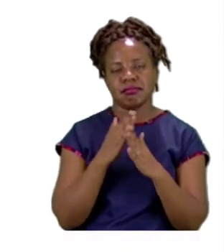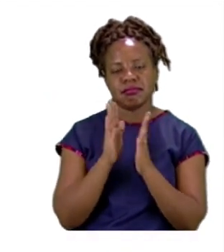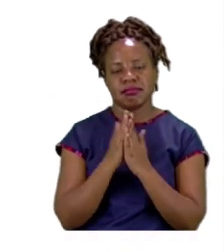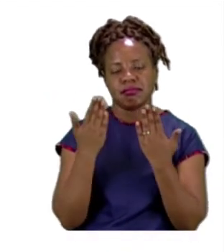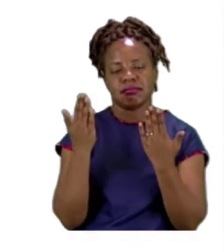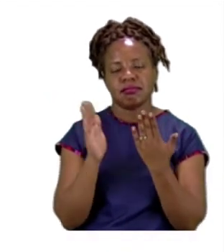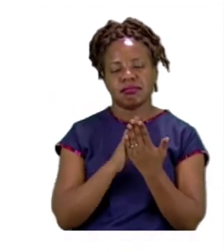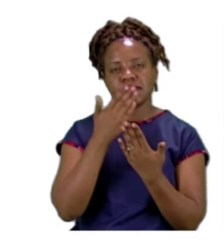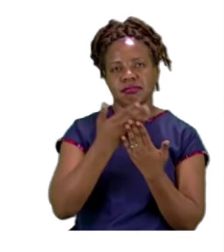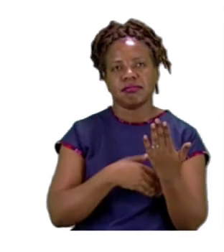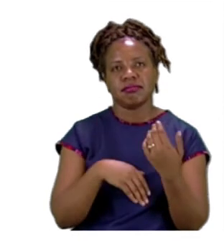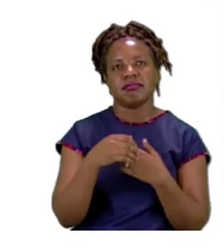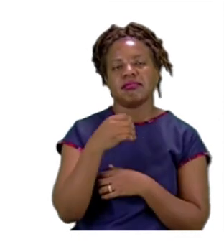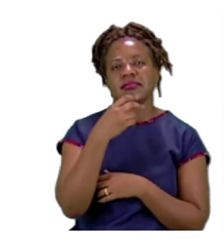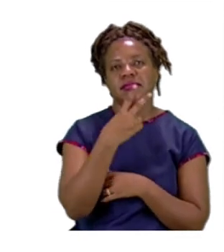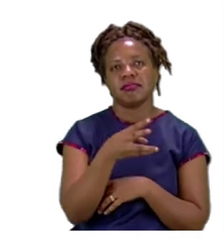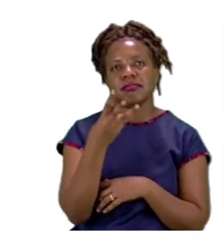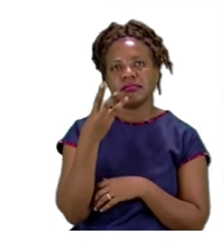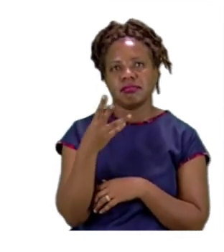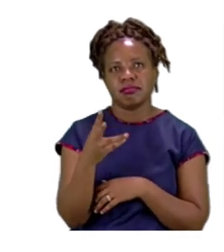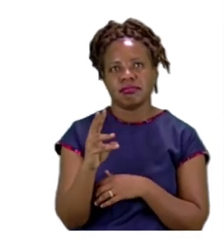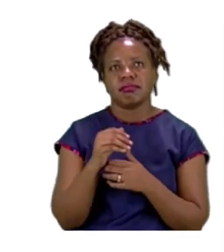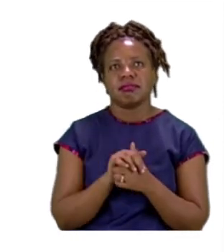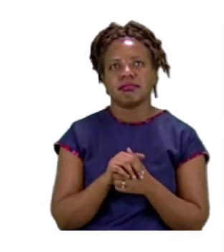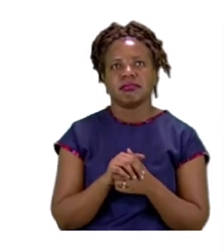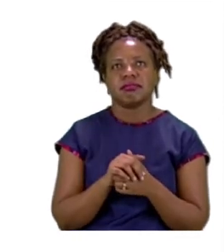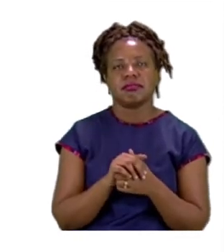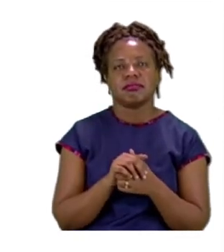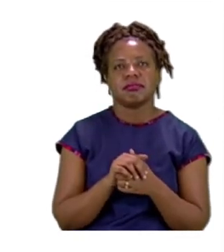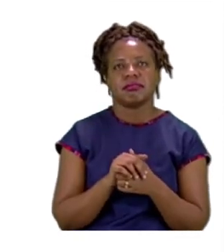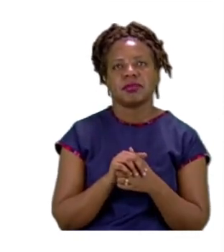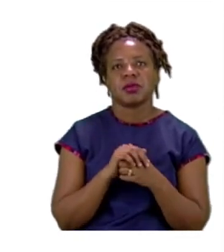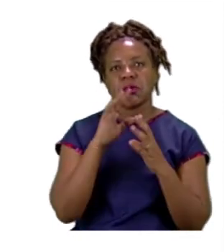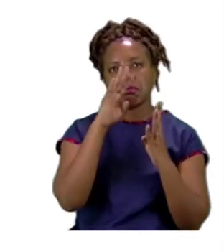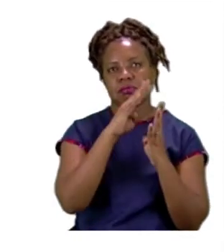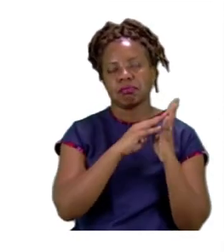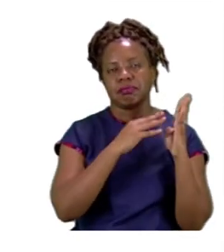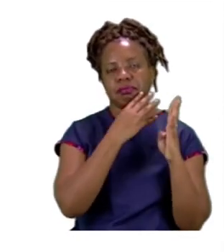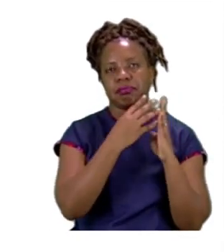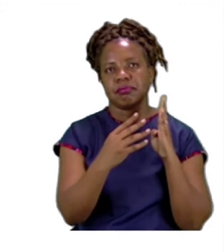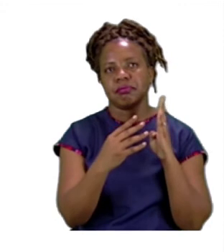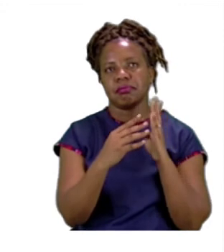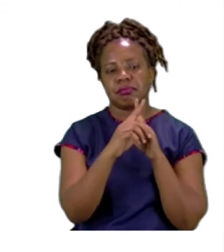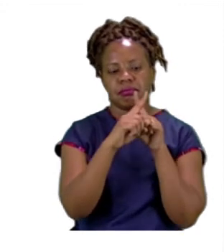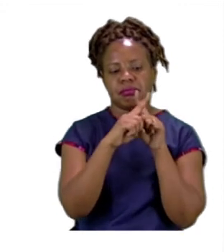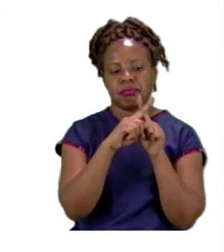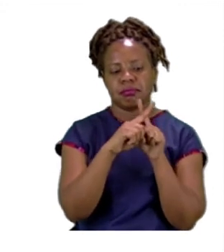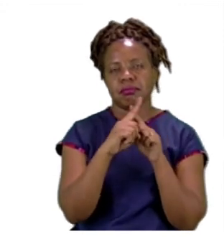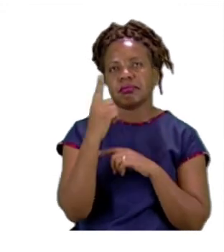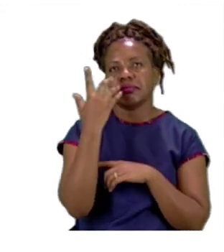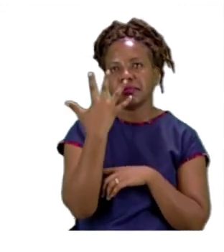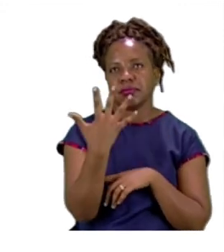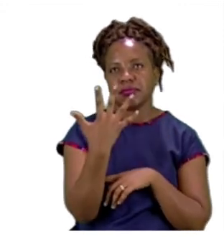doing the 5 times table. And here we are going to count on the fingers so that you can complete